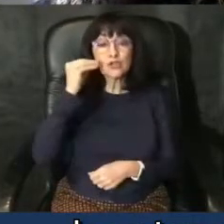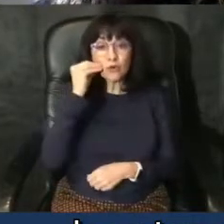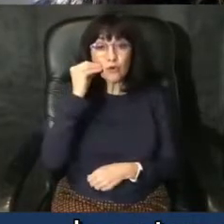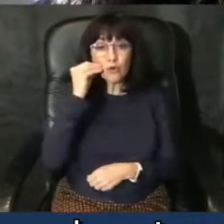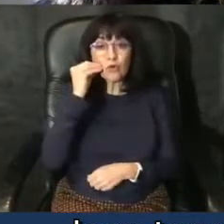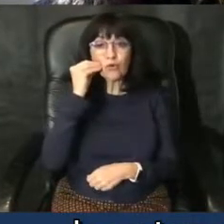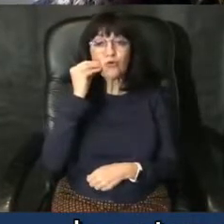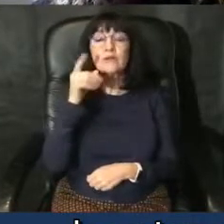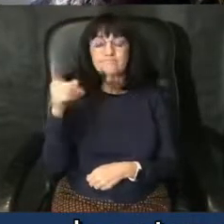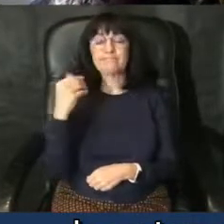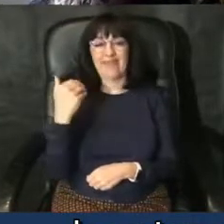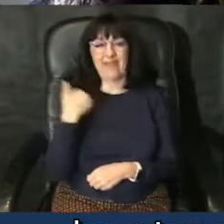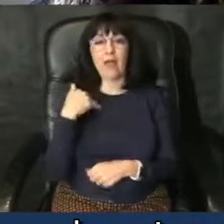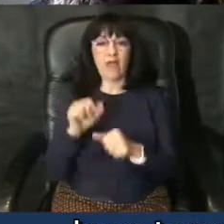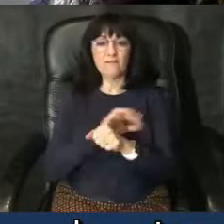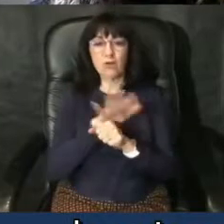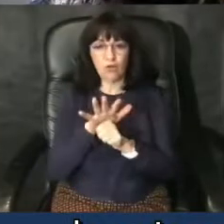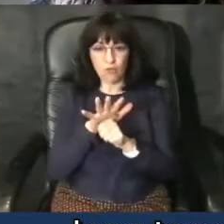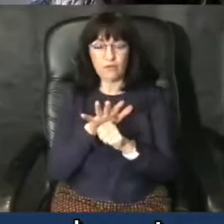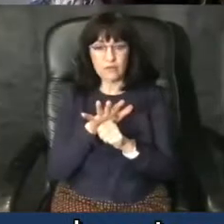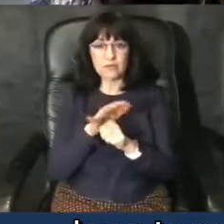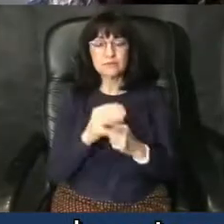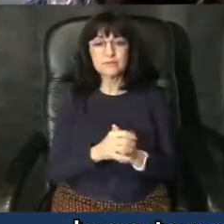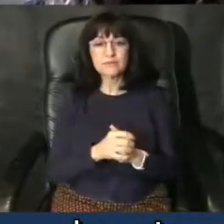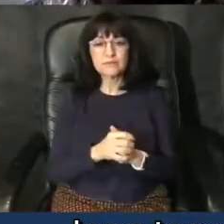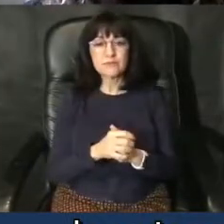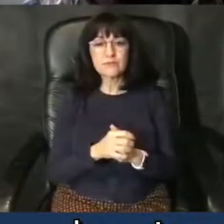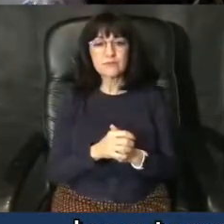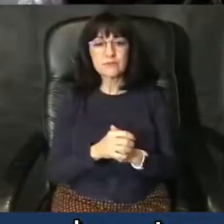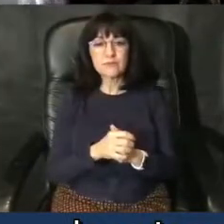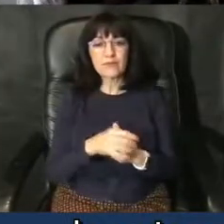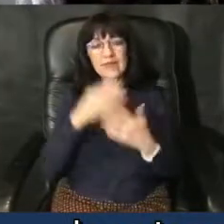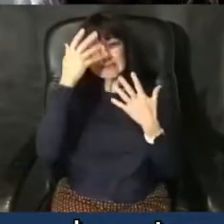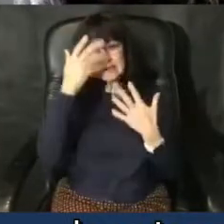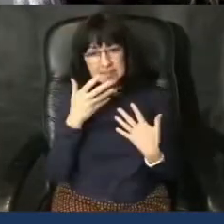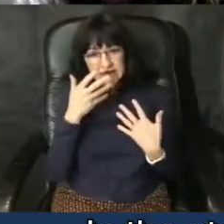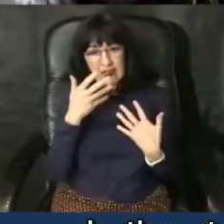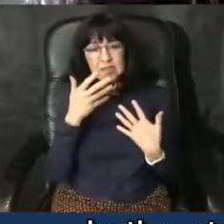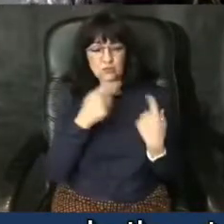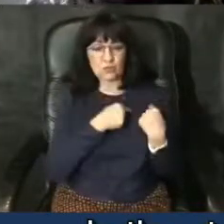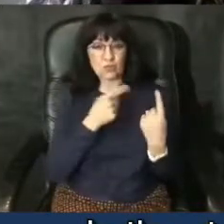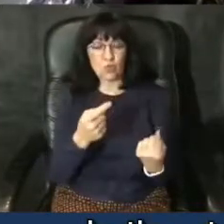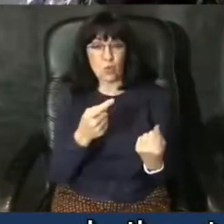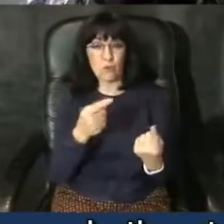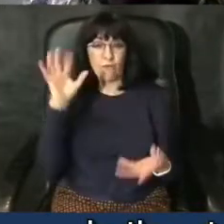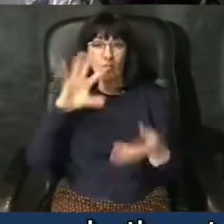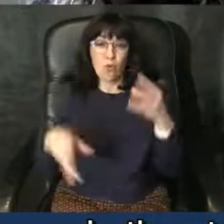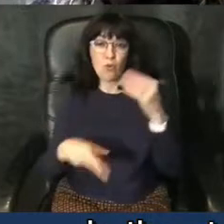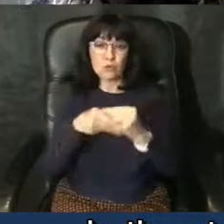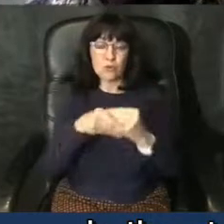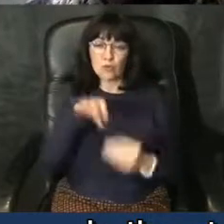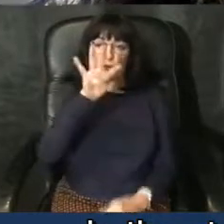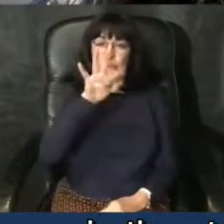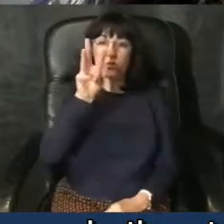are positive. And sadly, 46 deaths in the state of